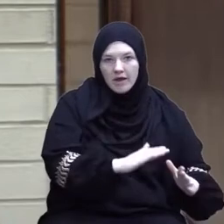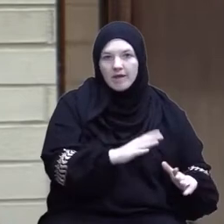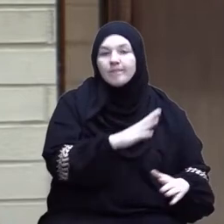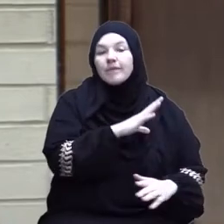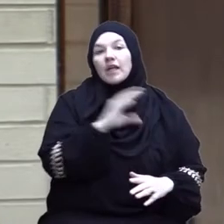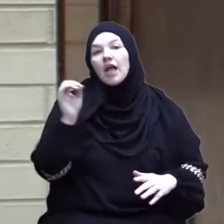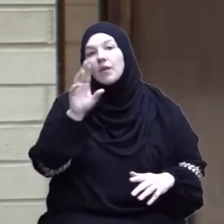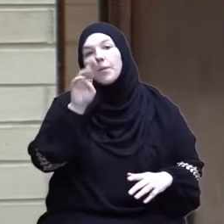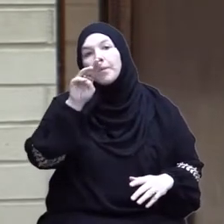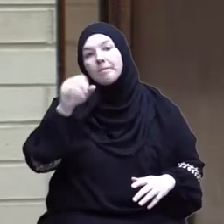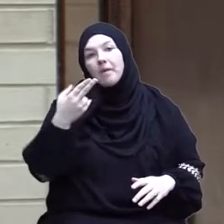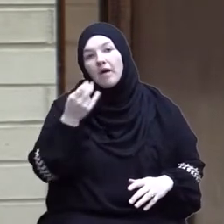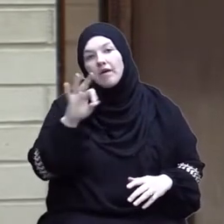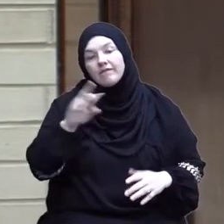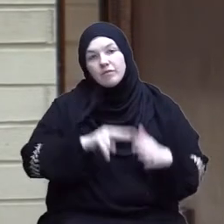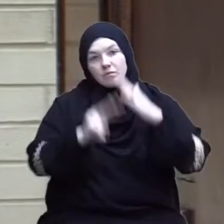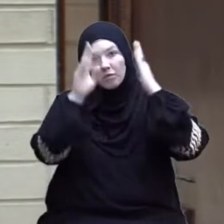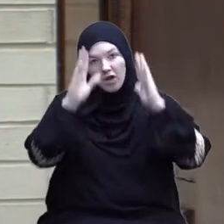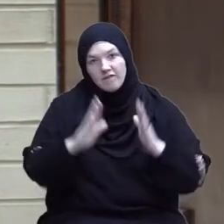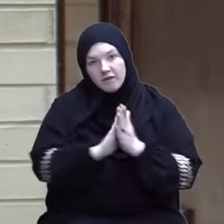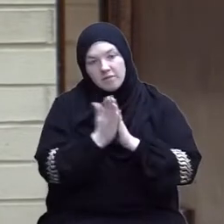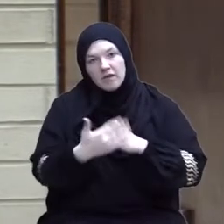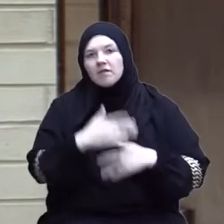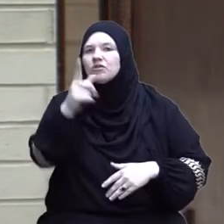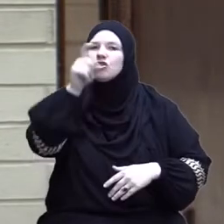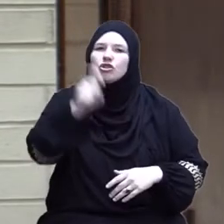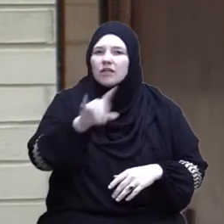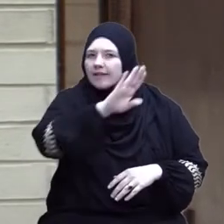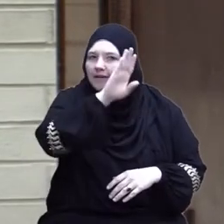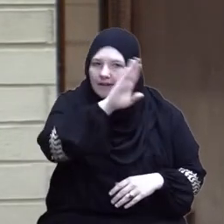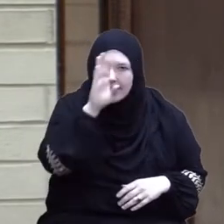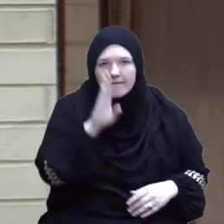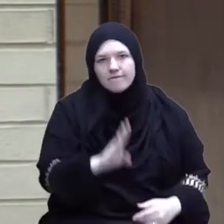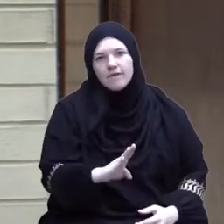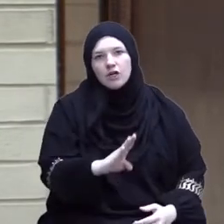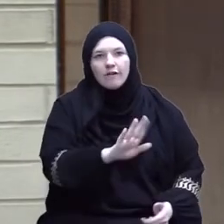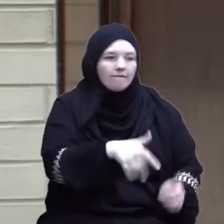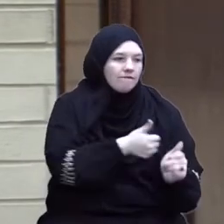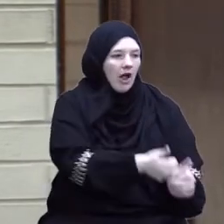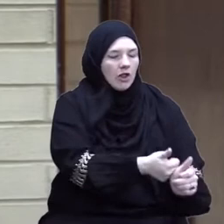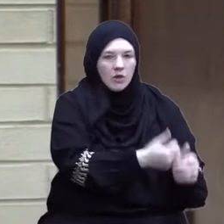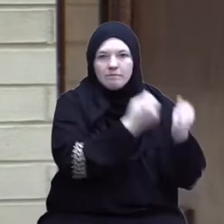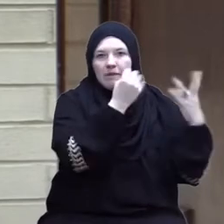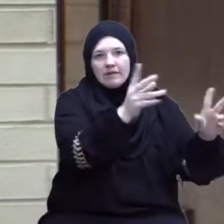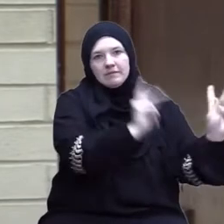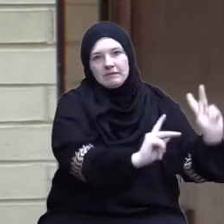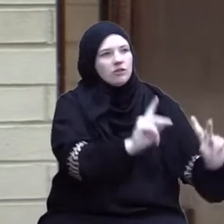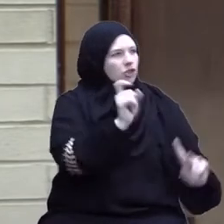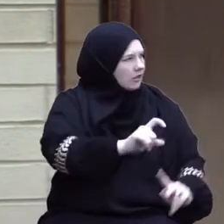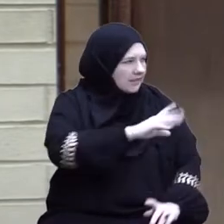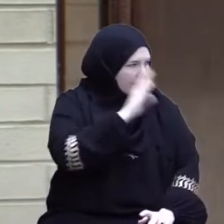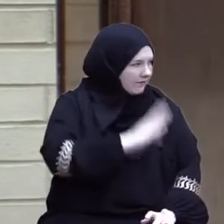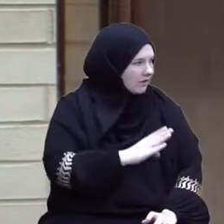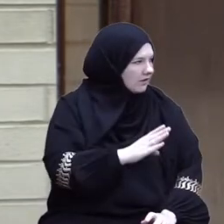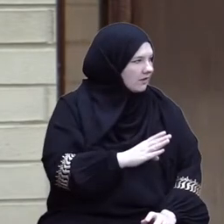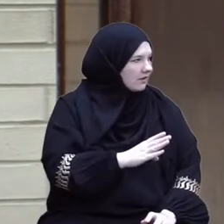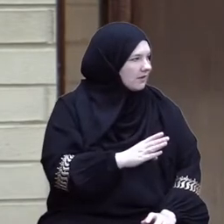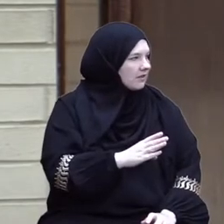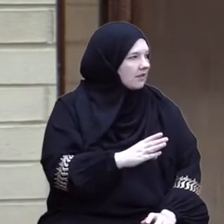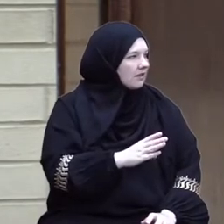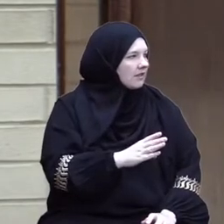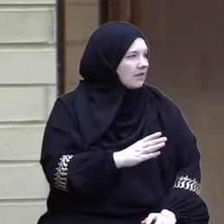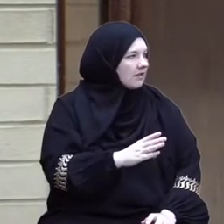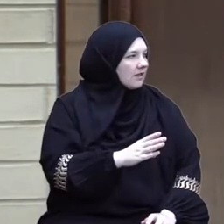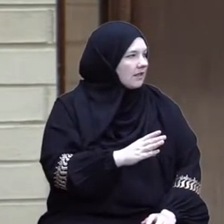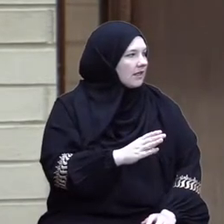is the Ummah that should never go behind everybody, ever. Not that there is nothing